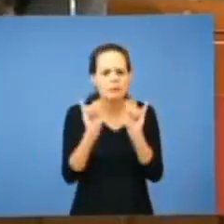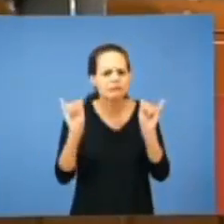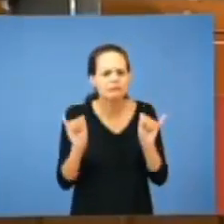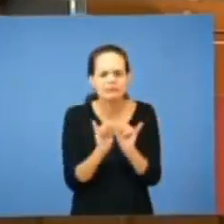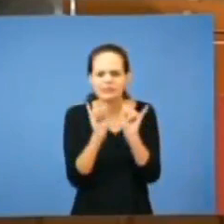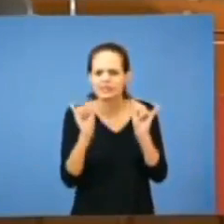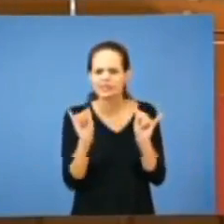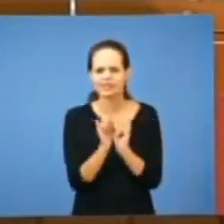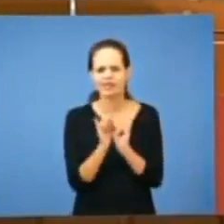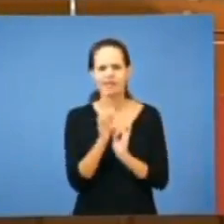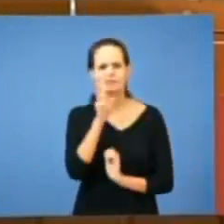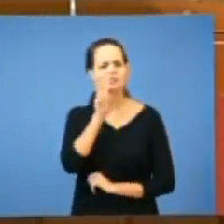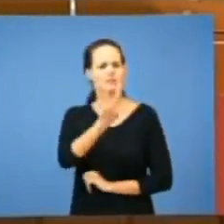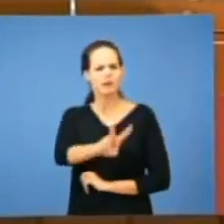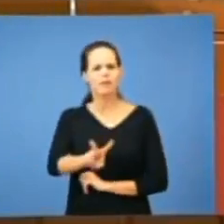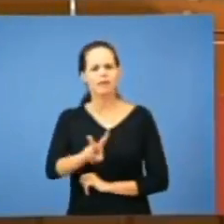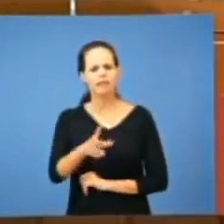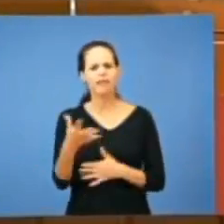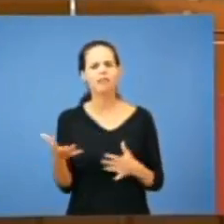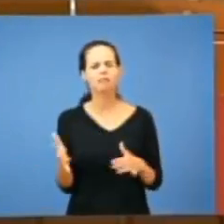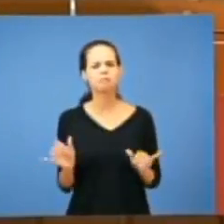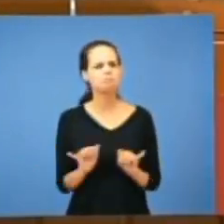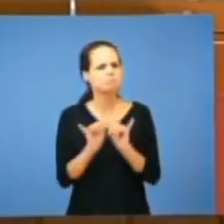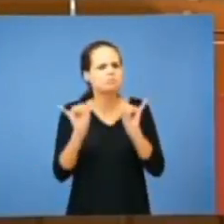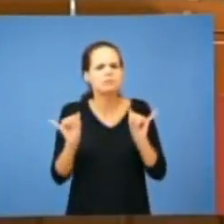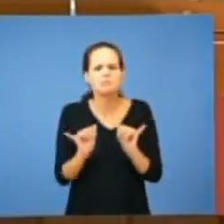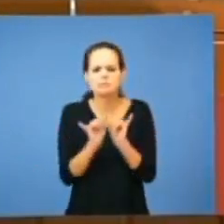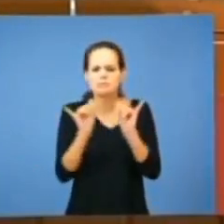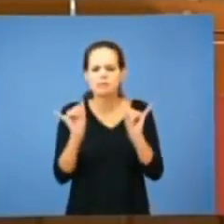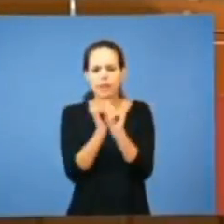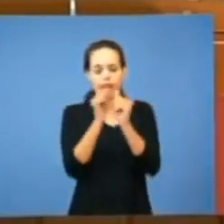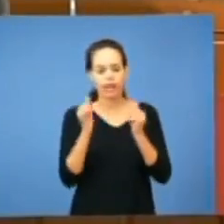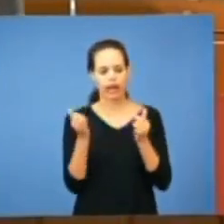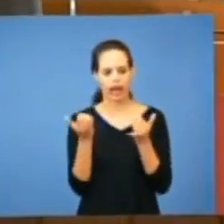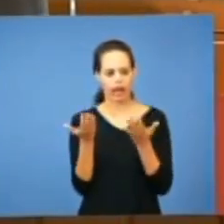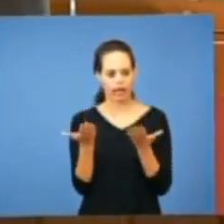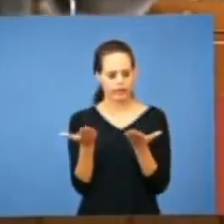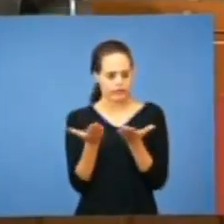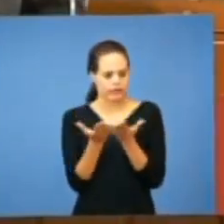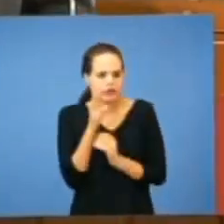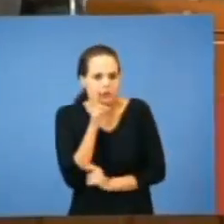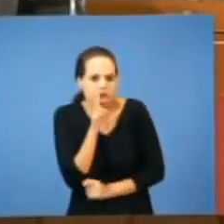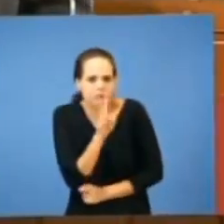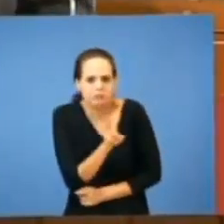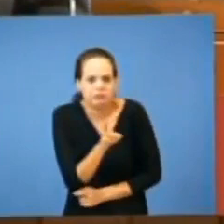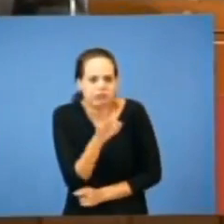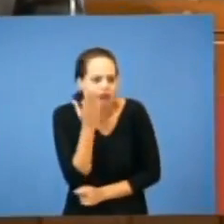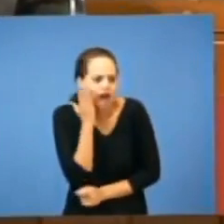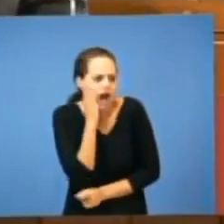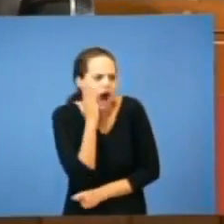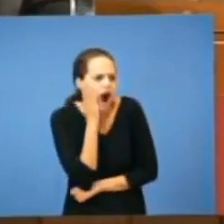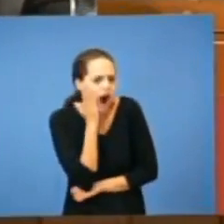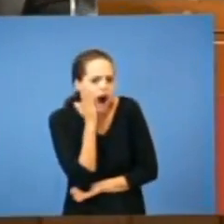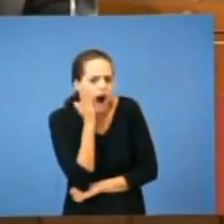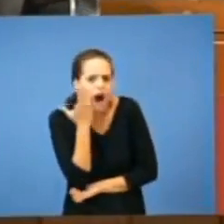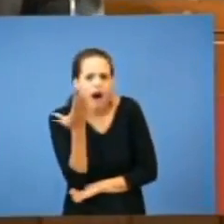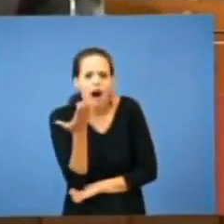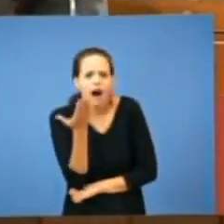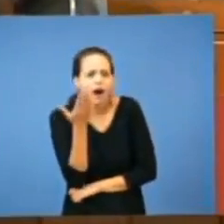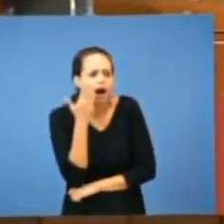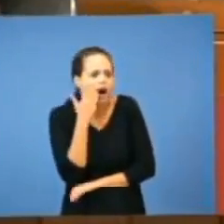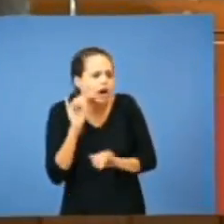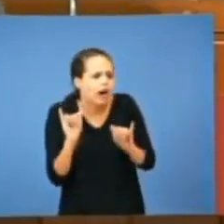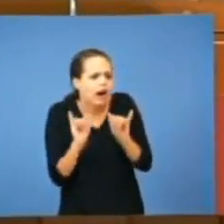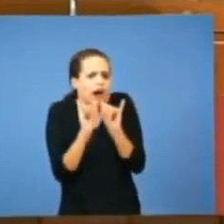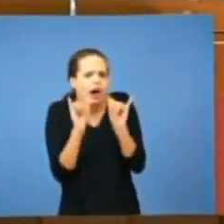There's so much foolishness, things that we cannot even understand. And the bad Christian that doesn't come to the church,